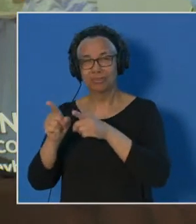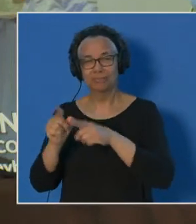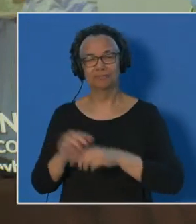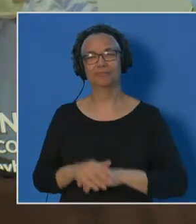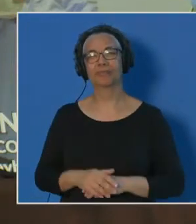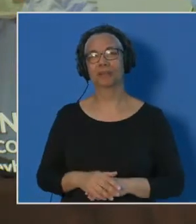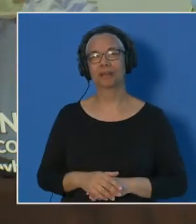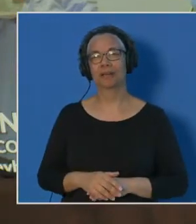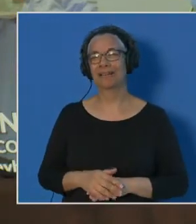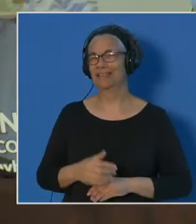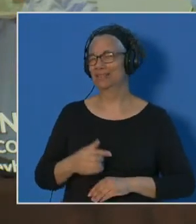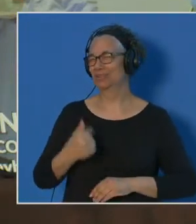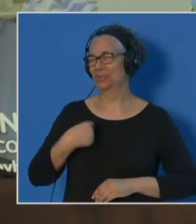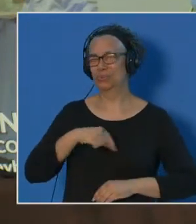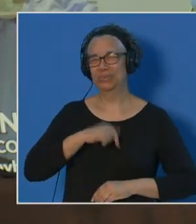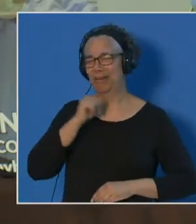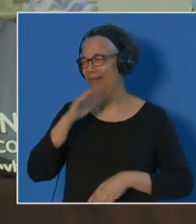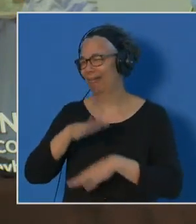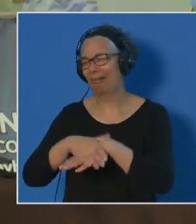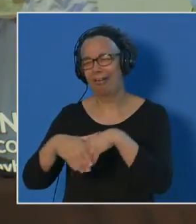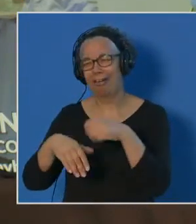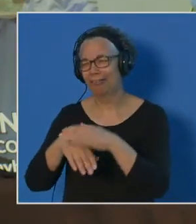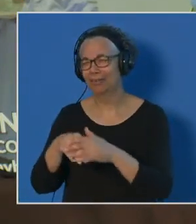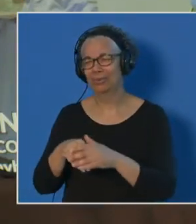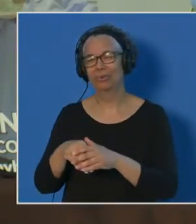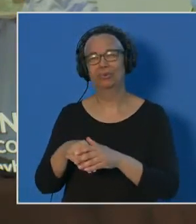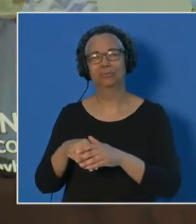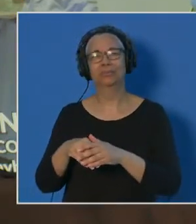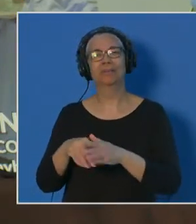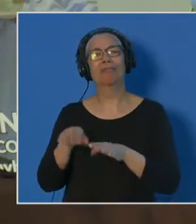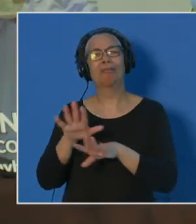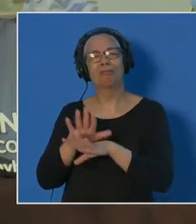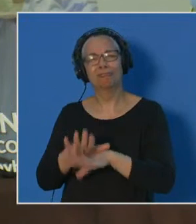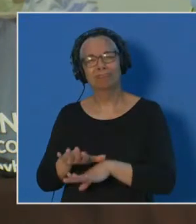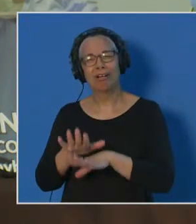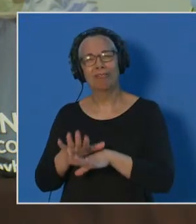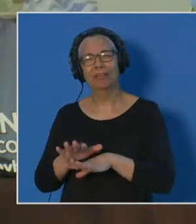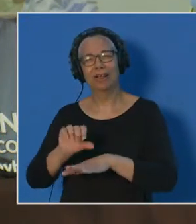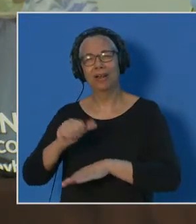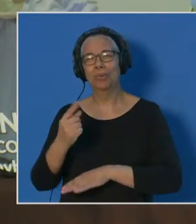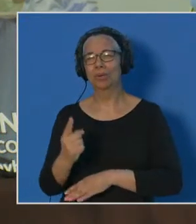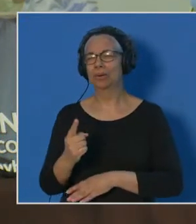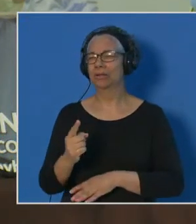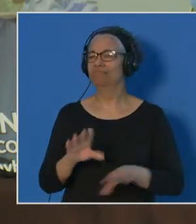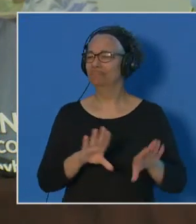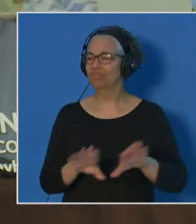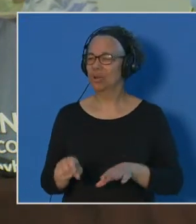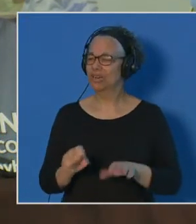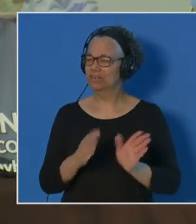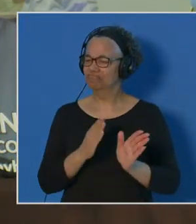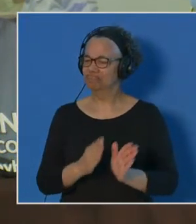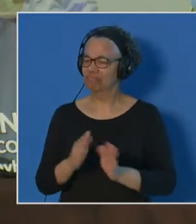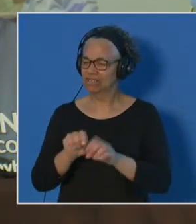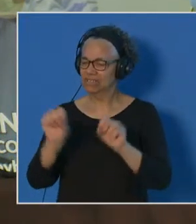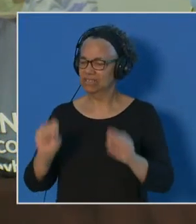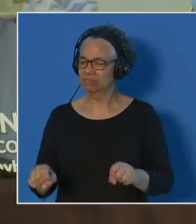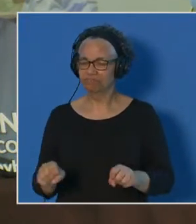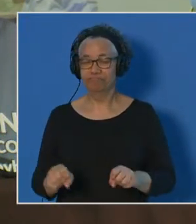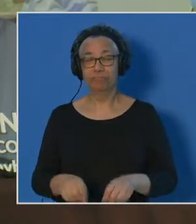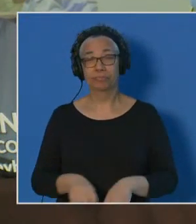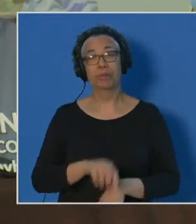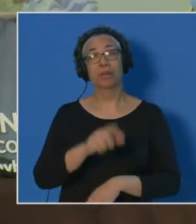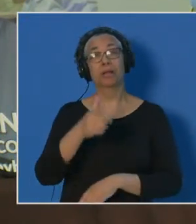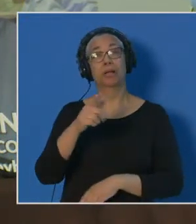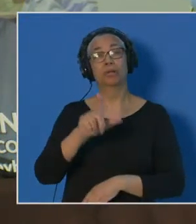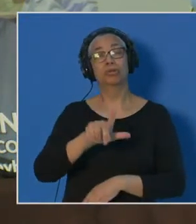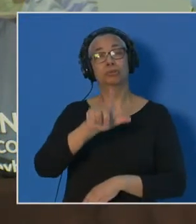respectfully, we're not going to comfort or placate anyone. We've done this systematically. On the 21st of March, the 23rd of March, the plan